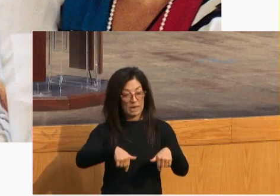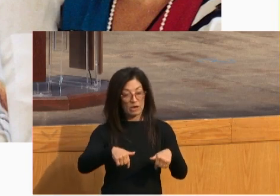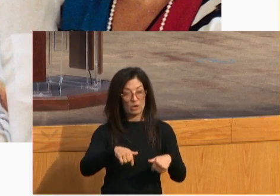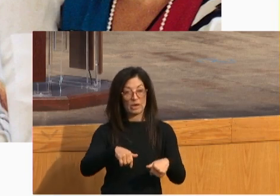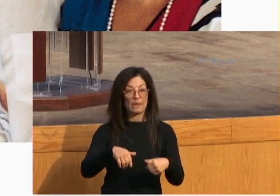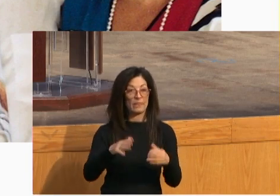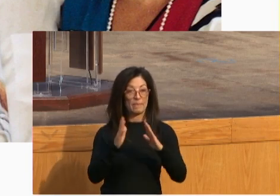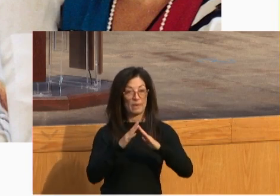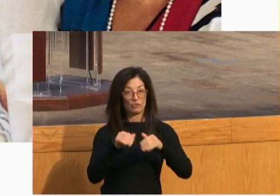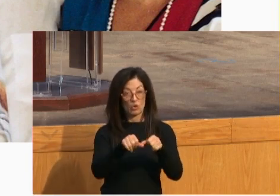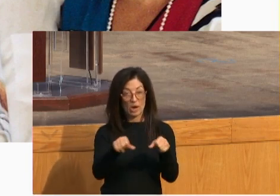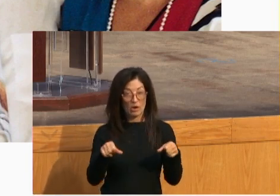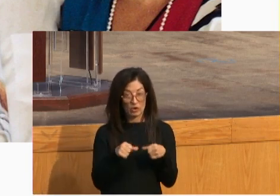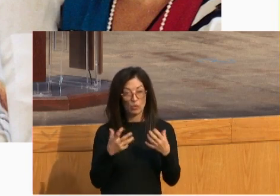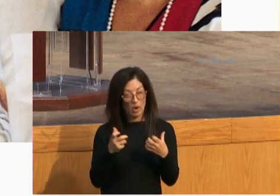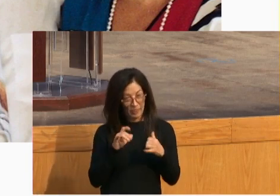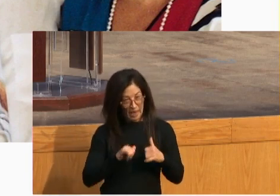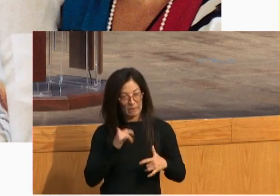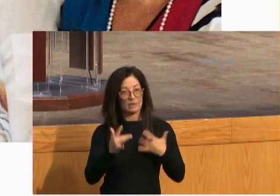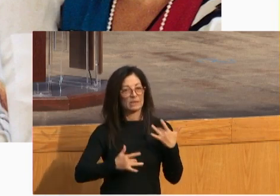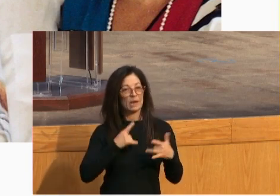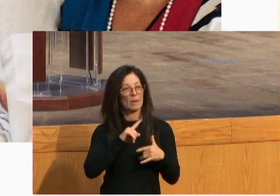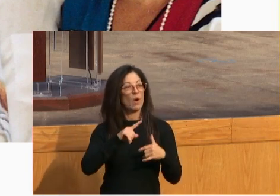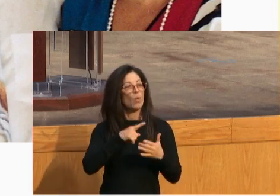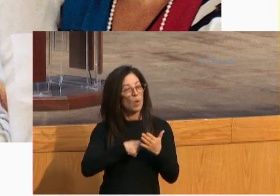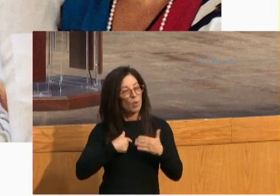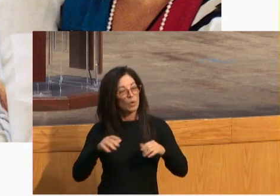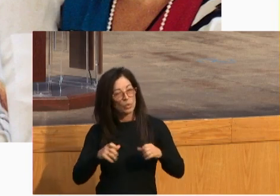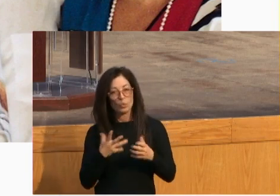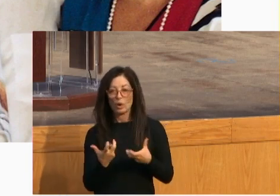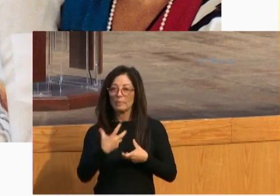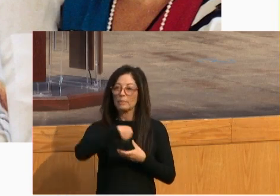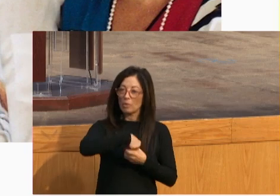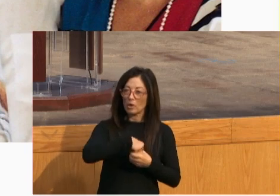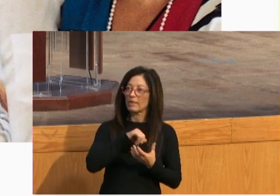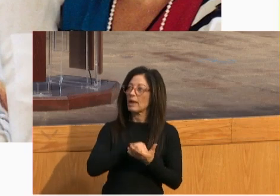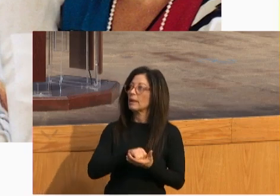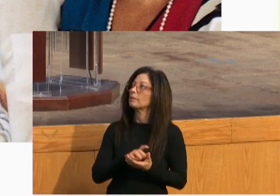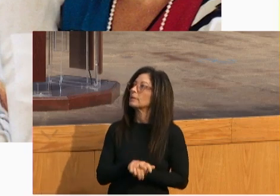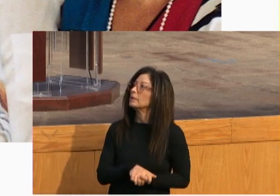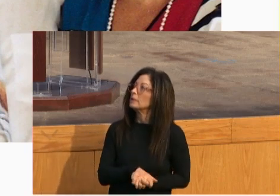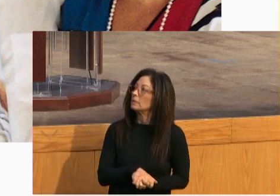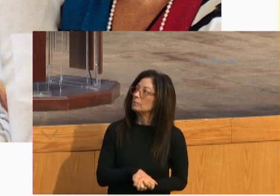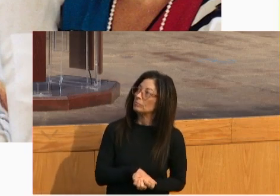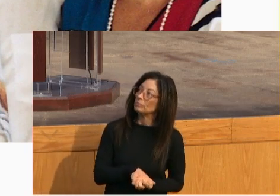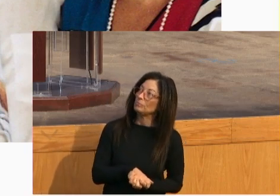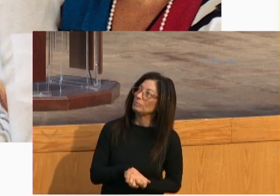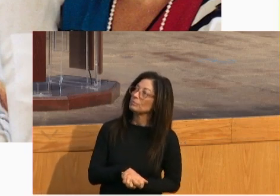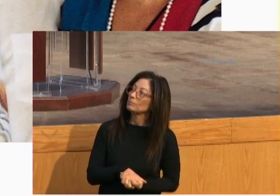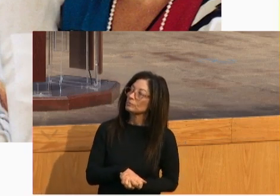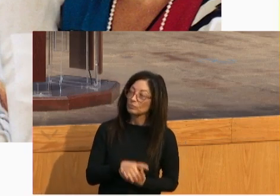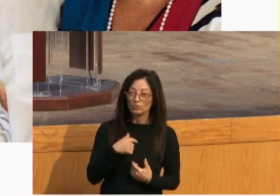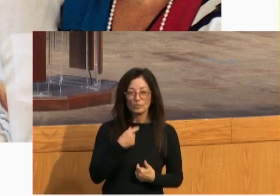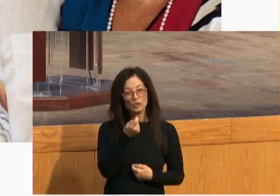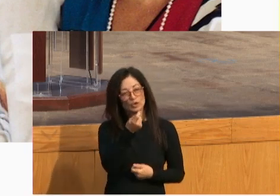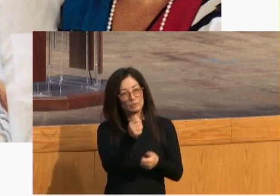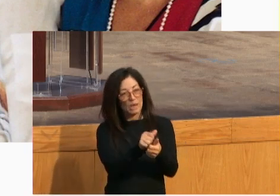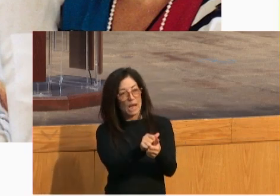area to be excited about what we're doing and want to be a part of it. We came out just ahead